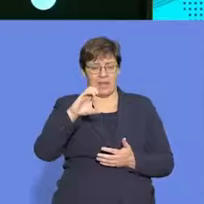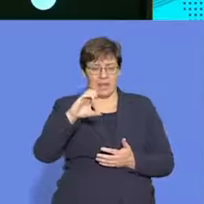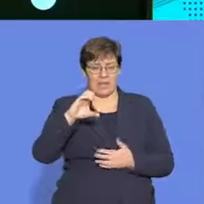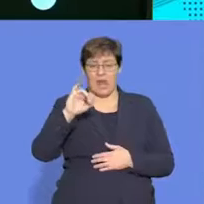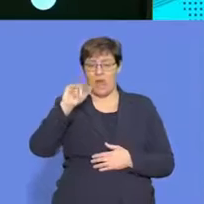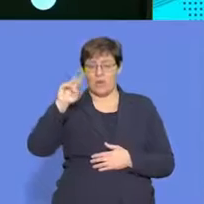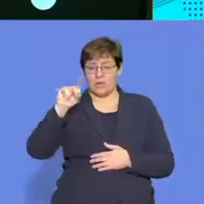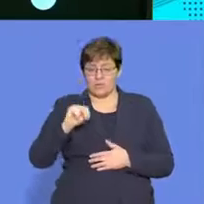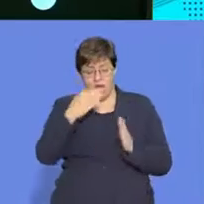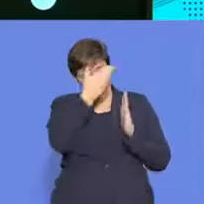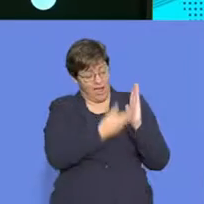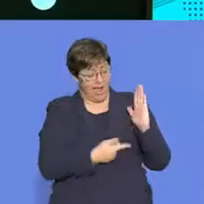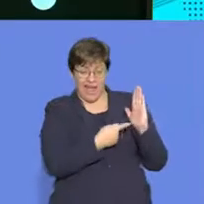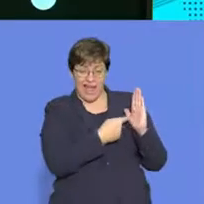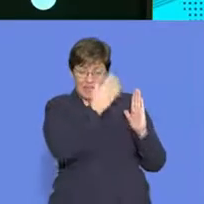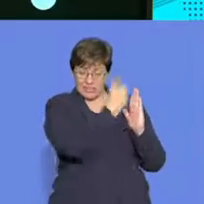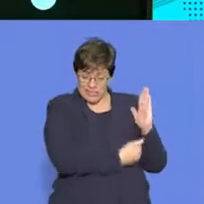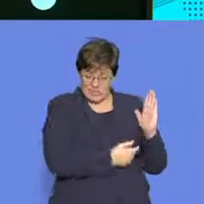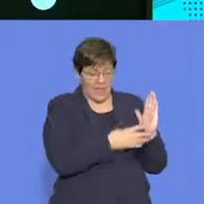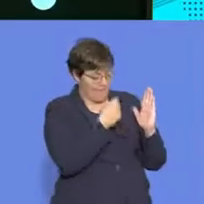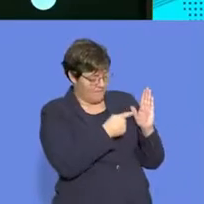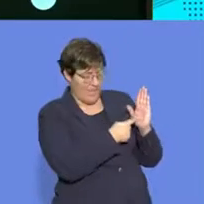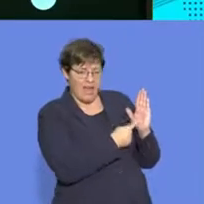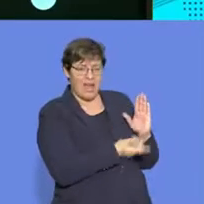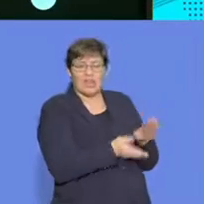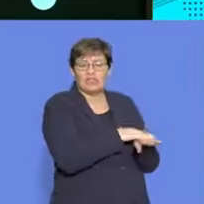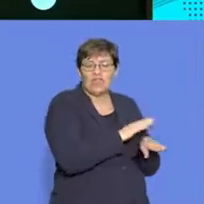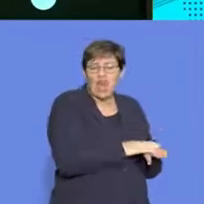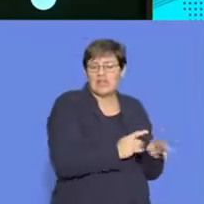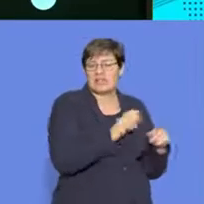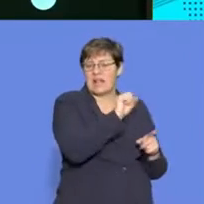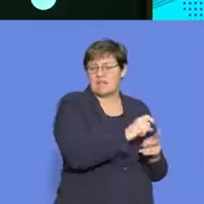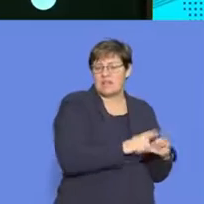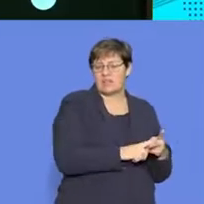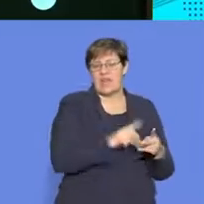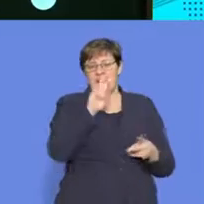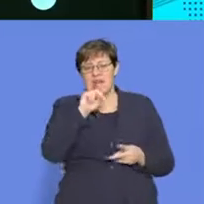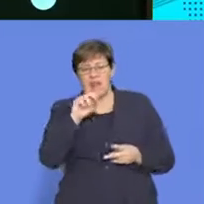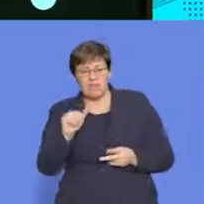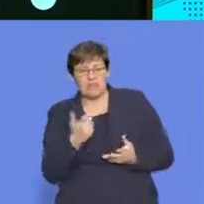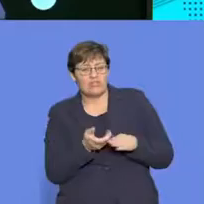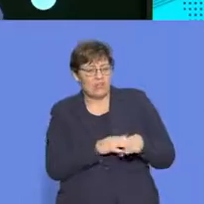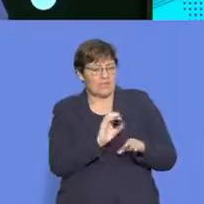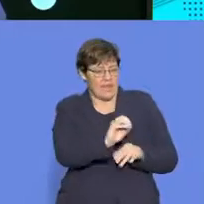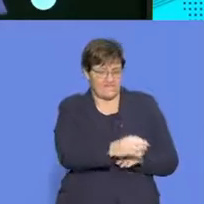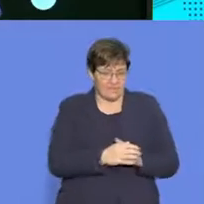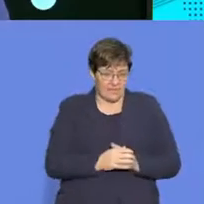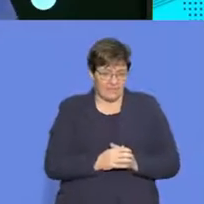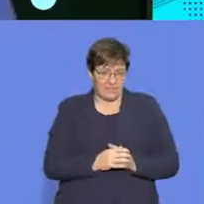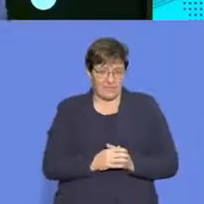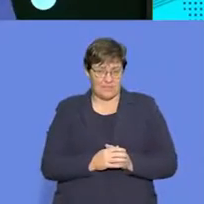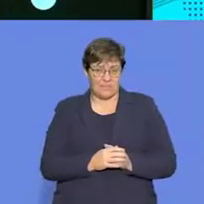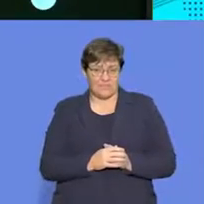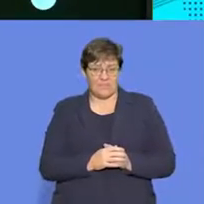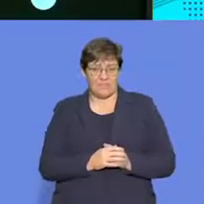the polyatomic ions are on this half reaction sheet. So you can pick out what the charge of a sulfate is or a nitrate is. They're on